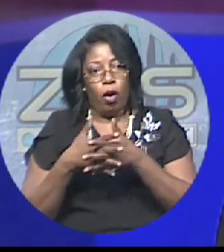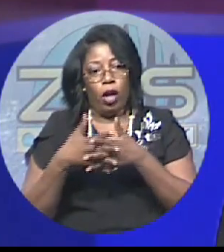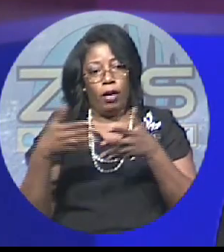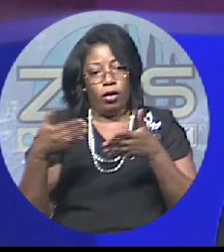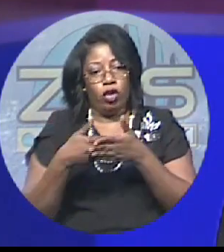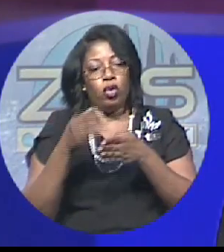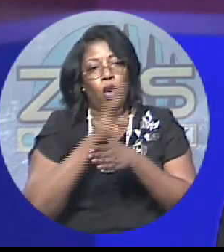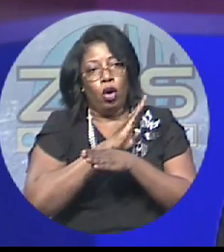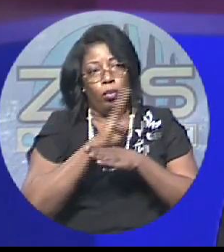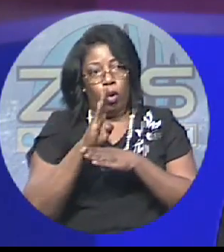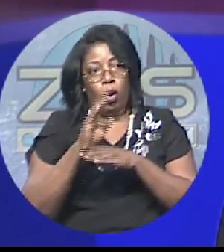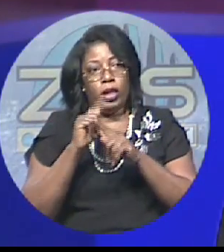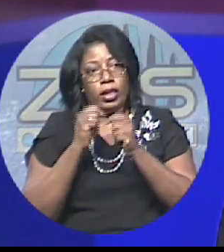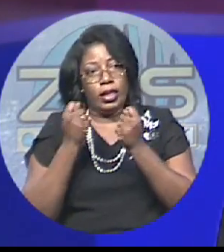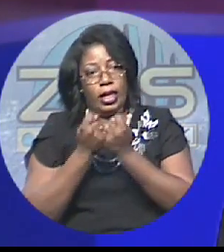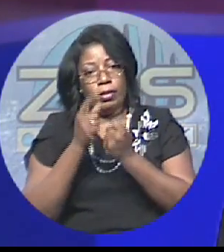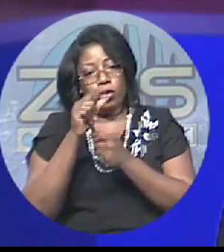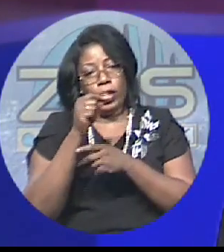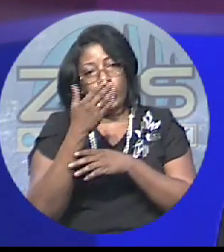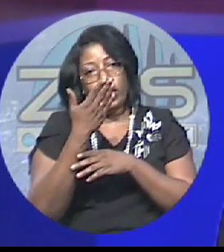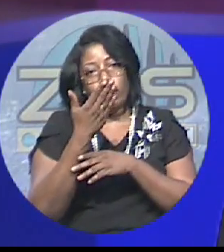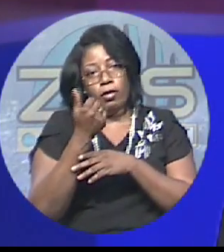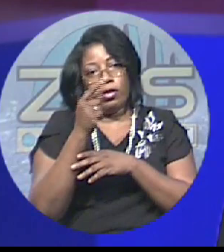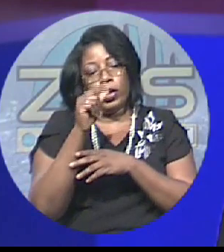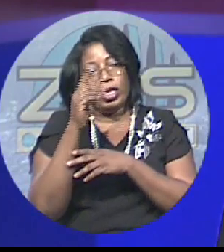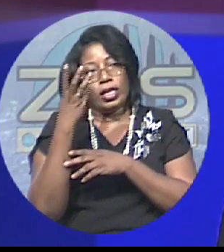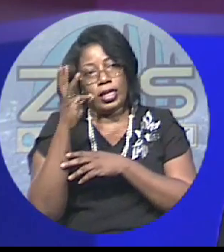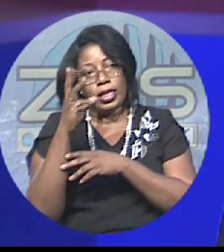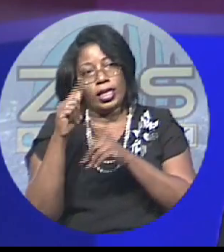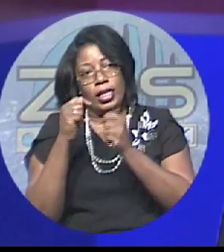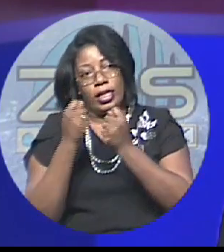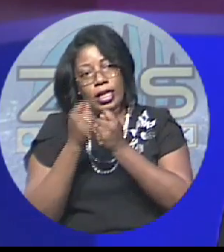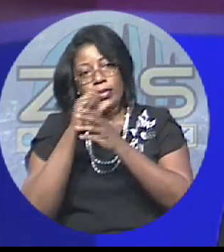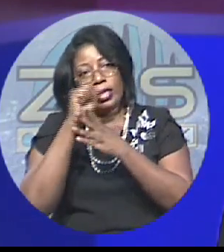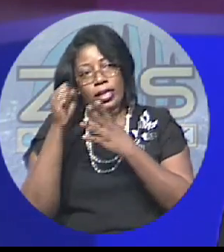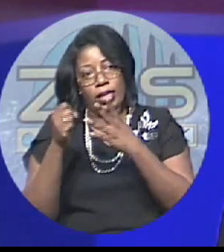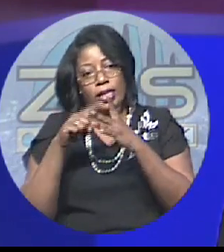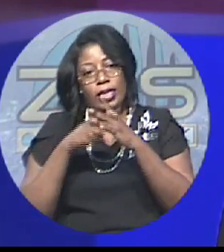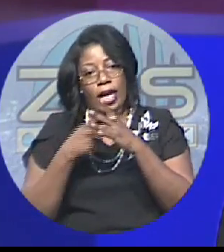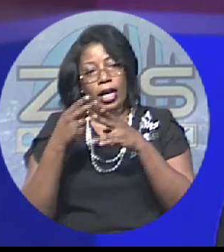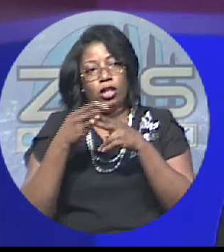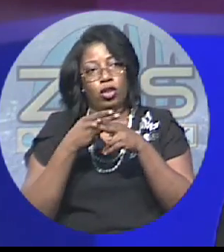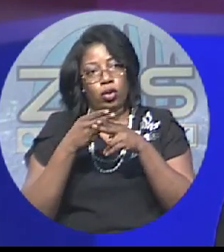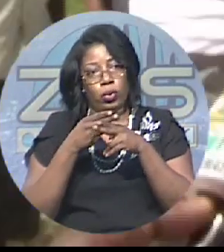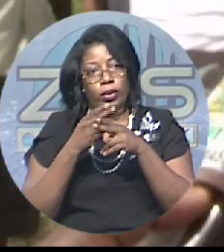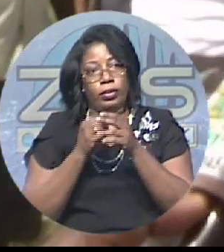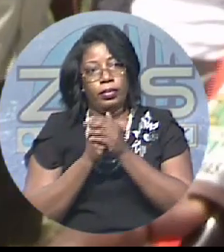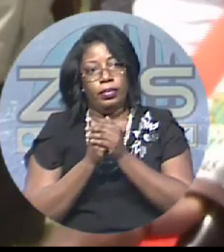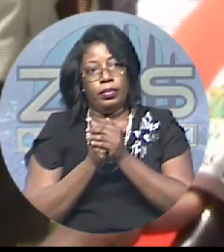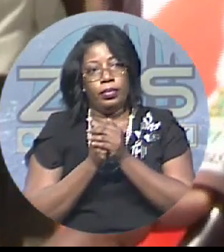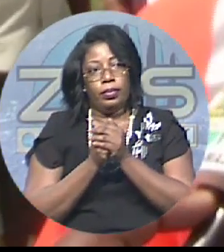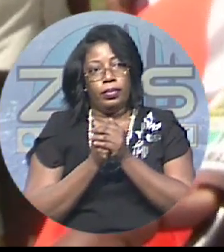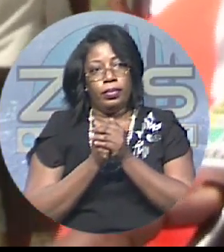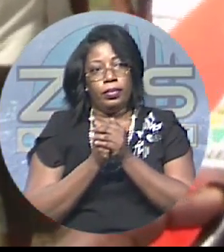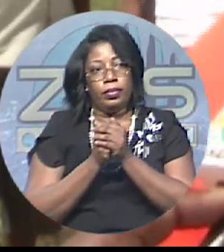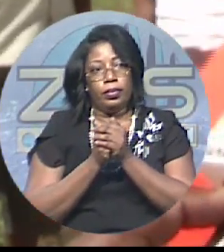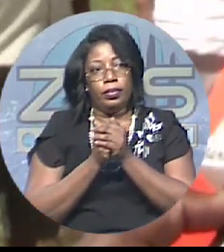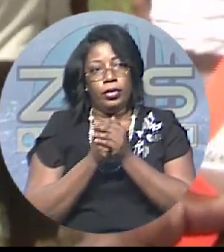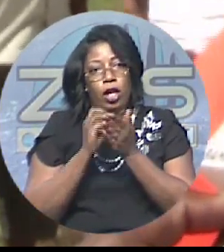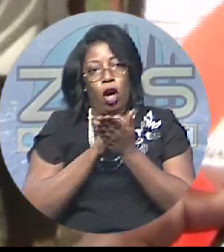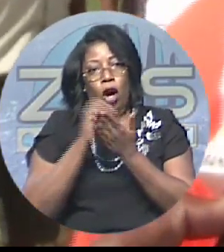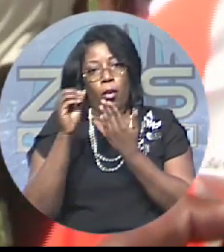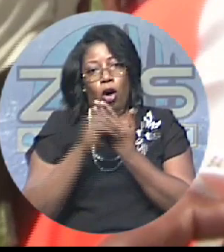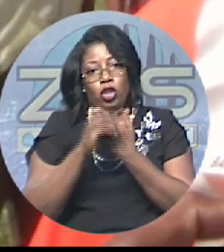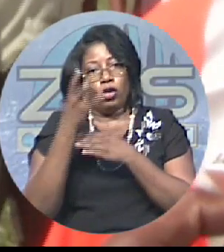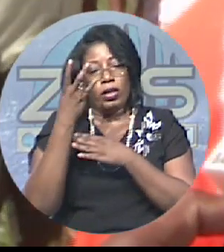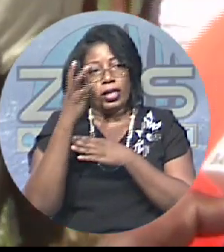board in place, and their 2015-2016 season is expected to start in short order. Season is starting October